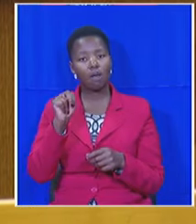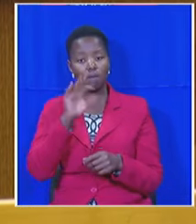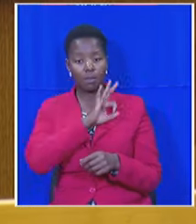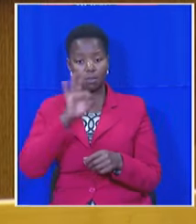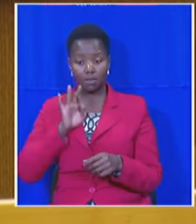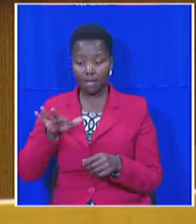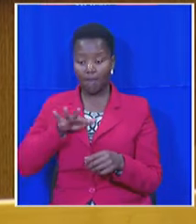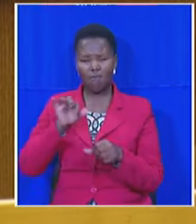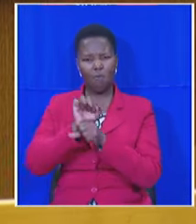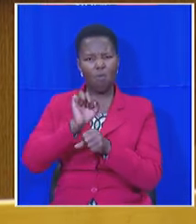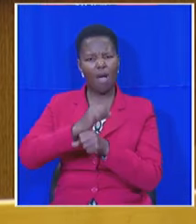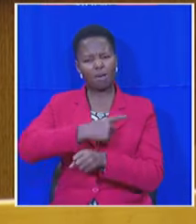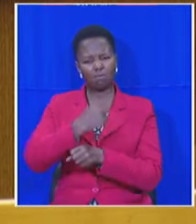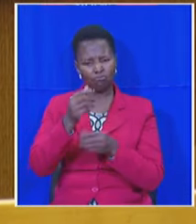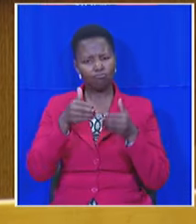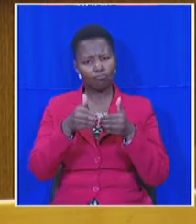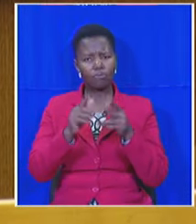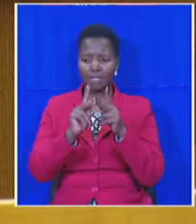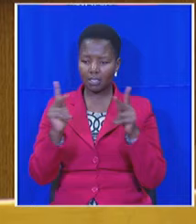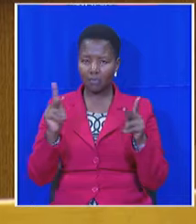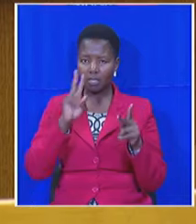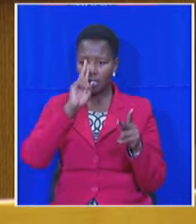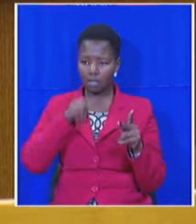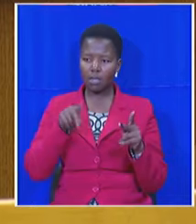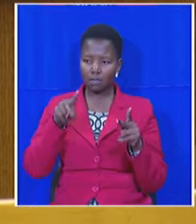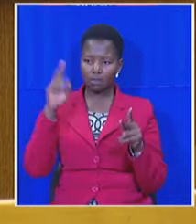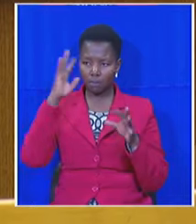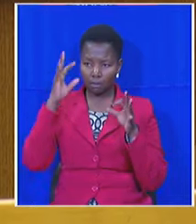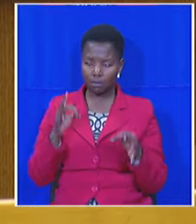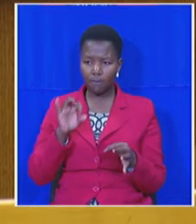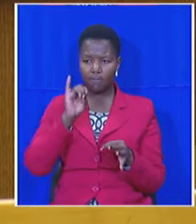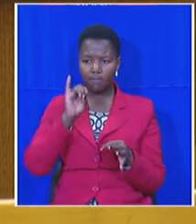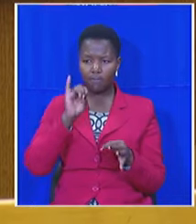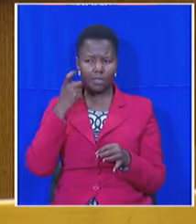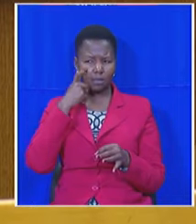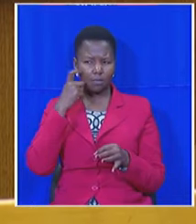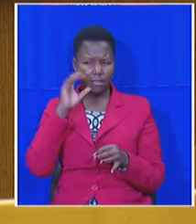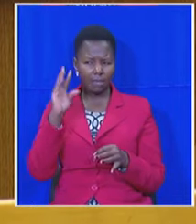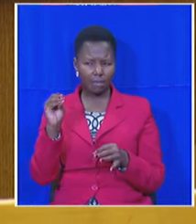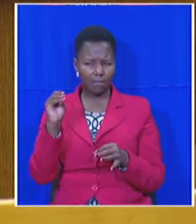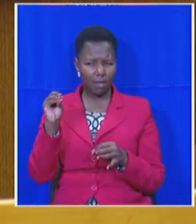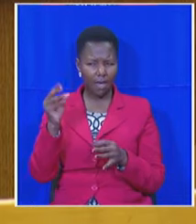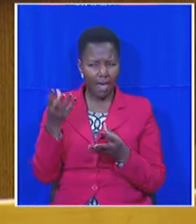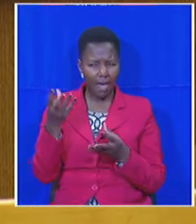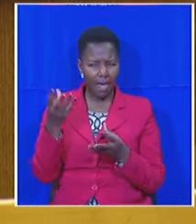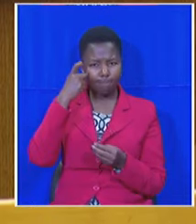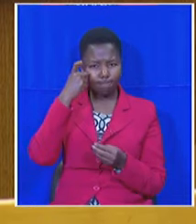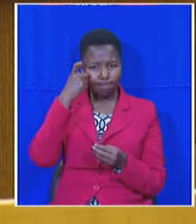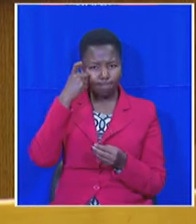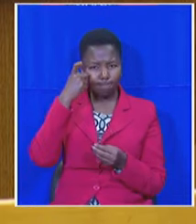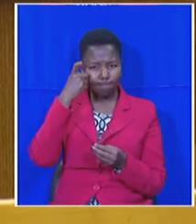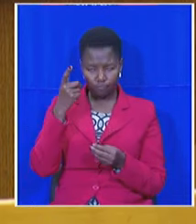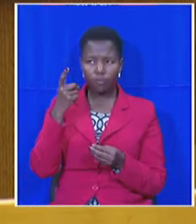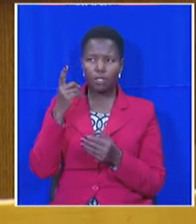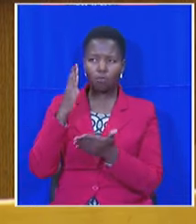discretion. If there is suspicion, then you must stop. So, and I think when I spoke to the